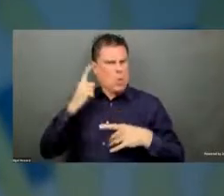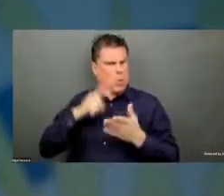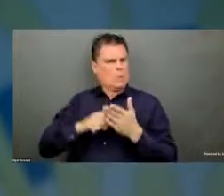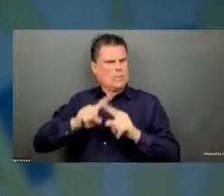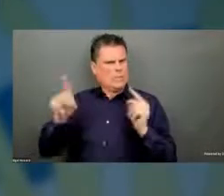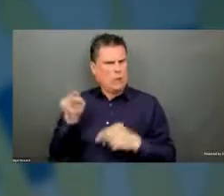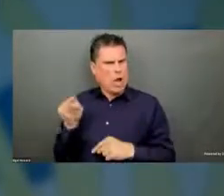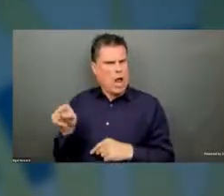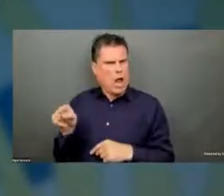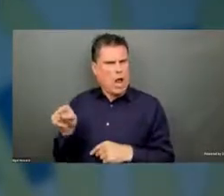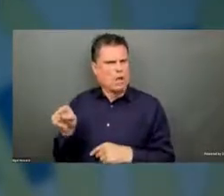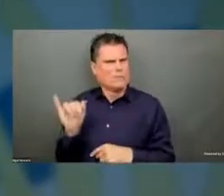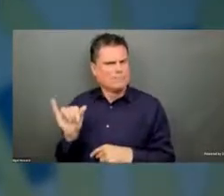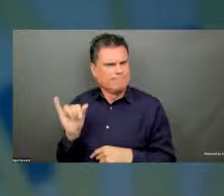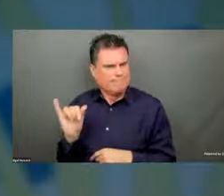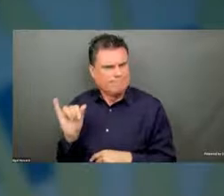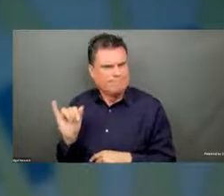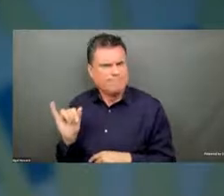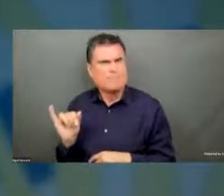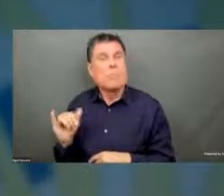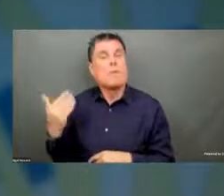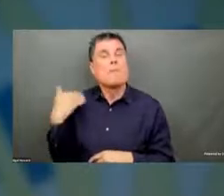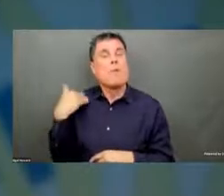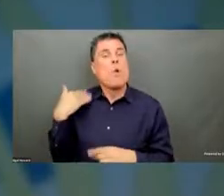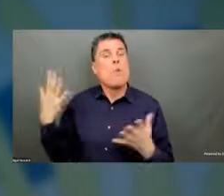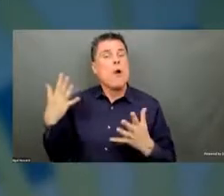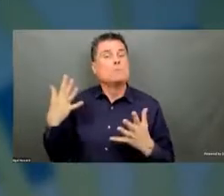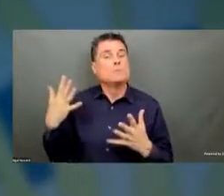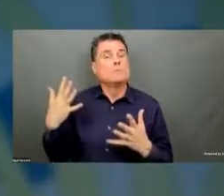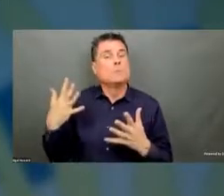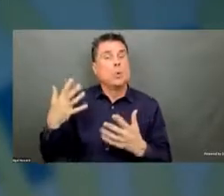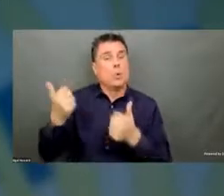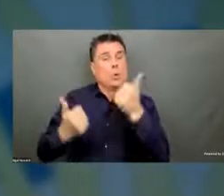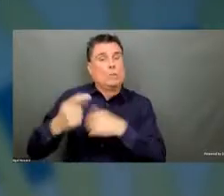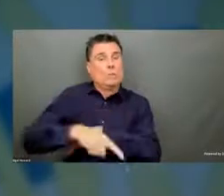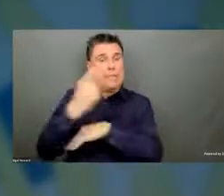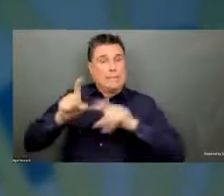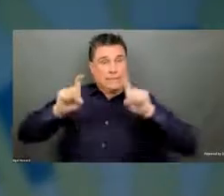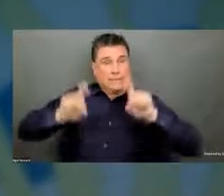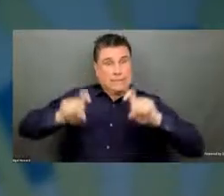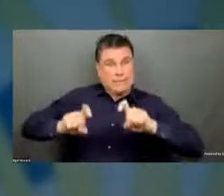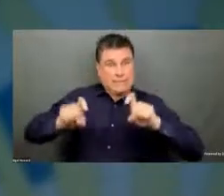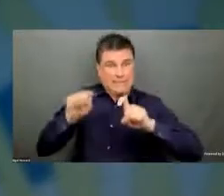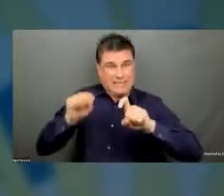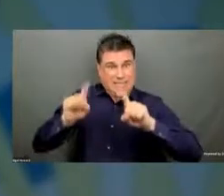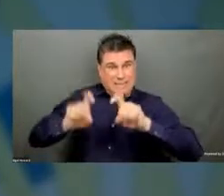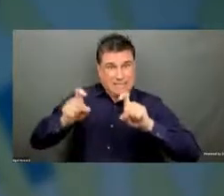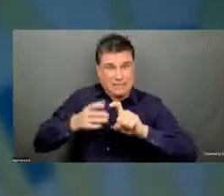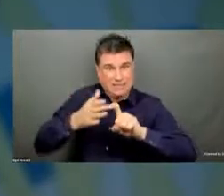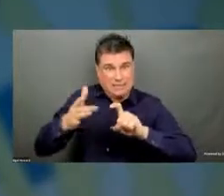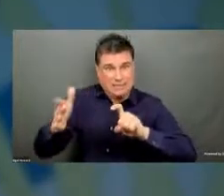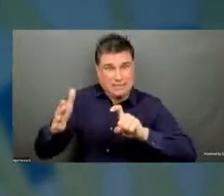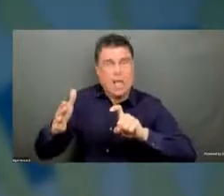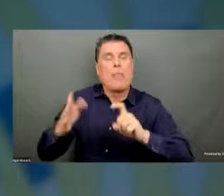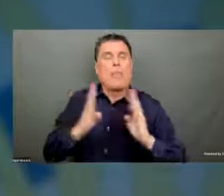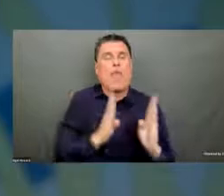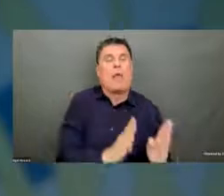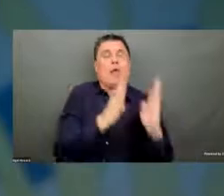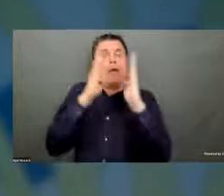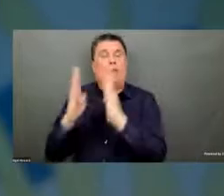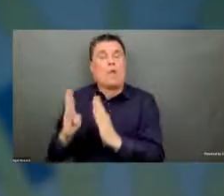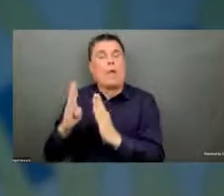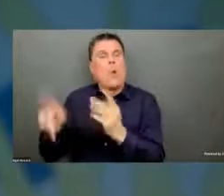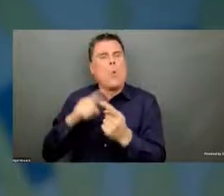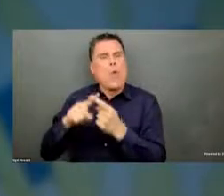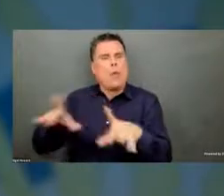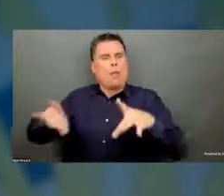or the day it was reported. When we look back on when people were infected, we see a little bit more of a clustering and less